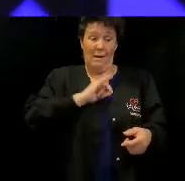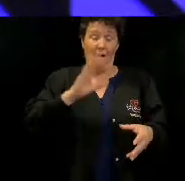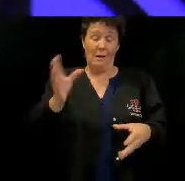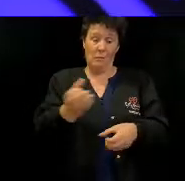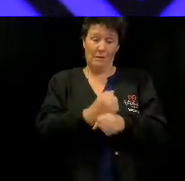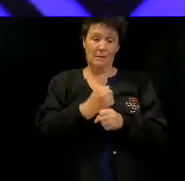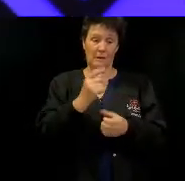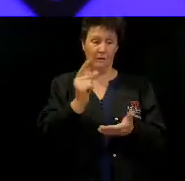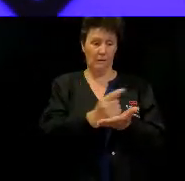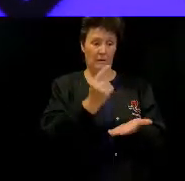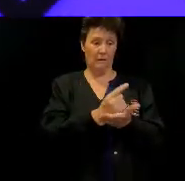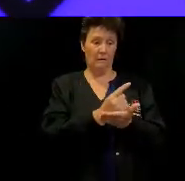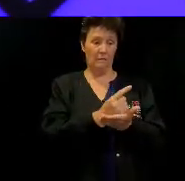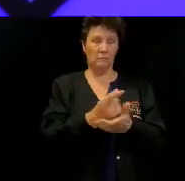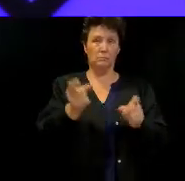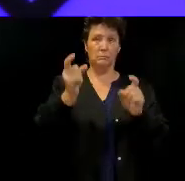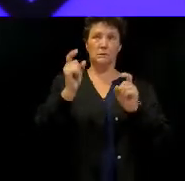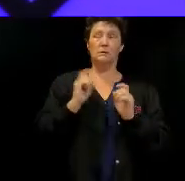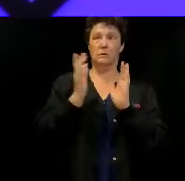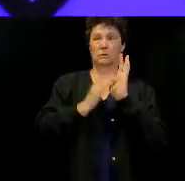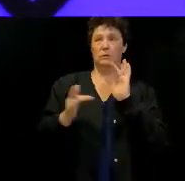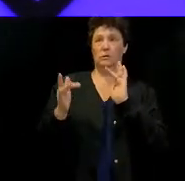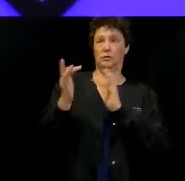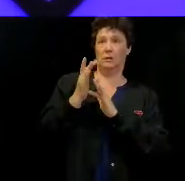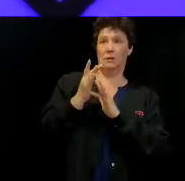Christ, immortality was given to me.